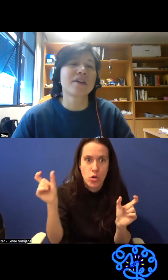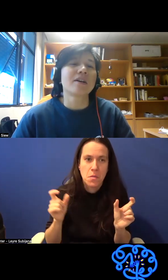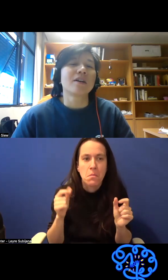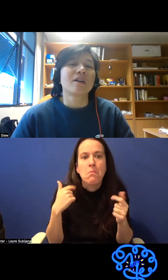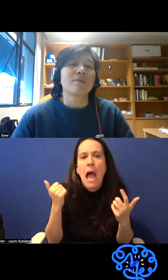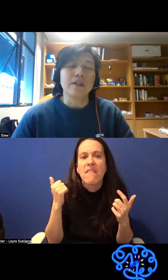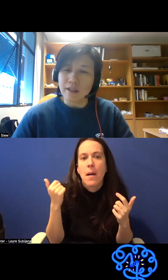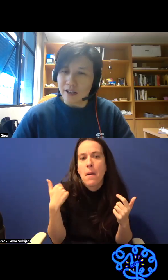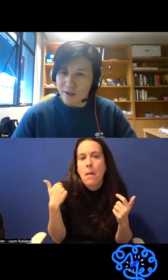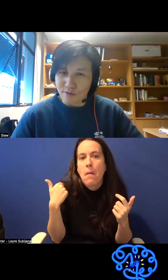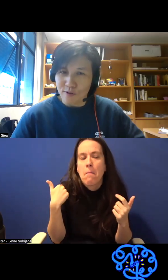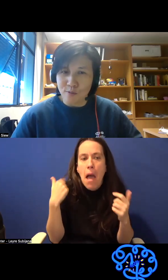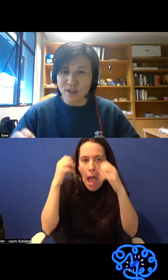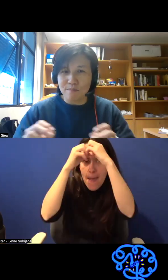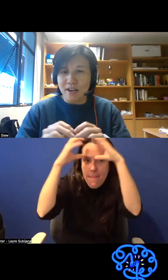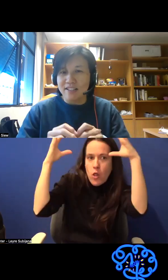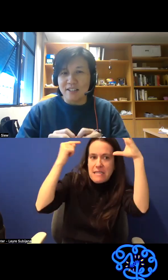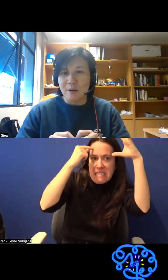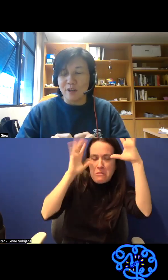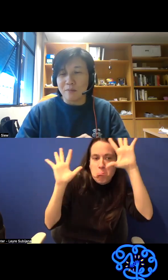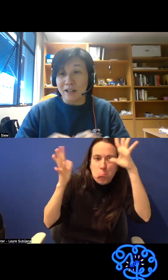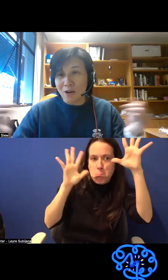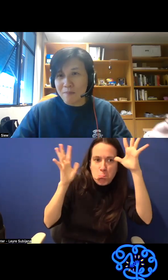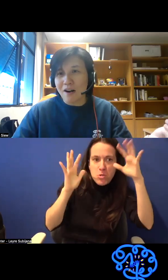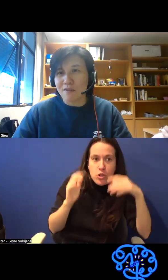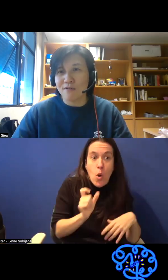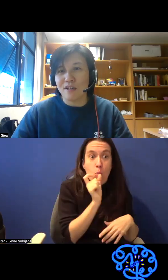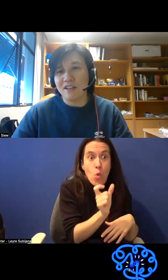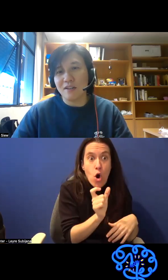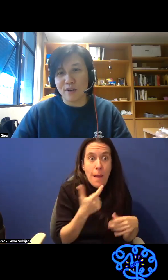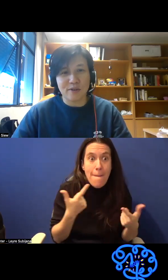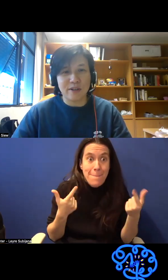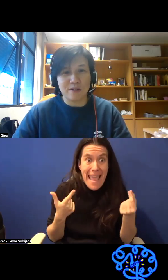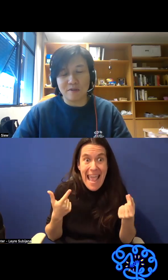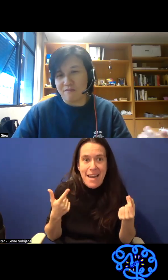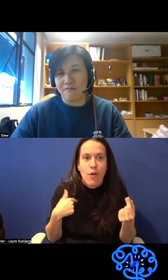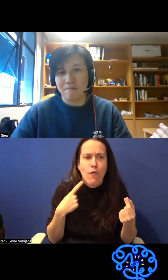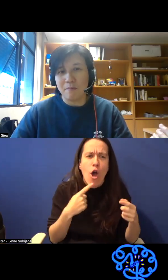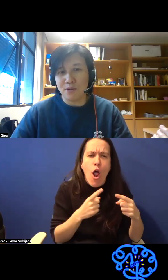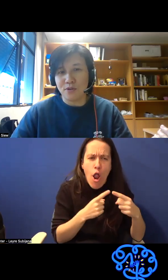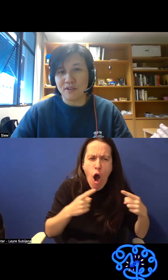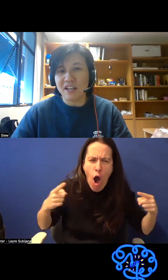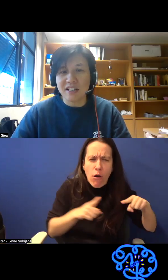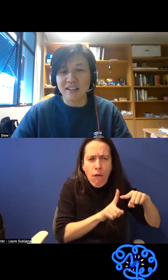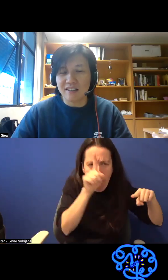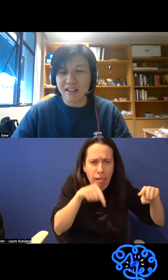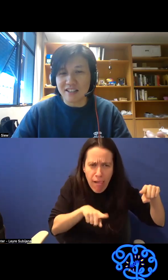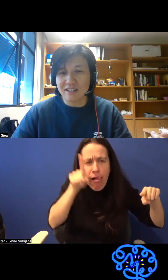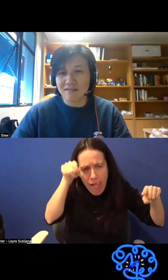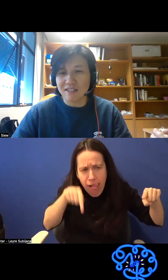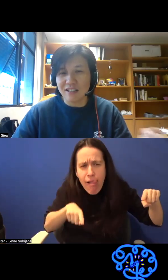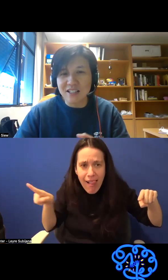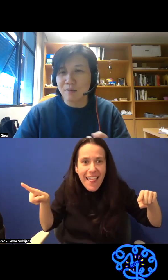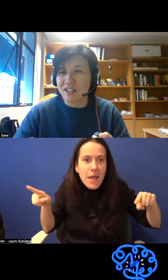hypotheses. We think that if the word pairs are separated by a longer path in the phonological network, people should think that